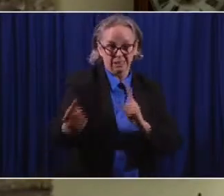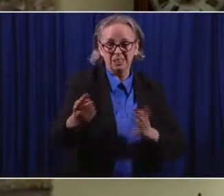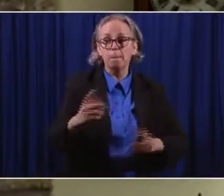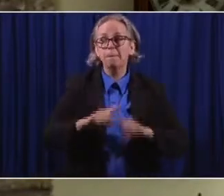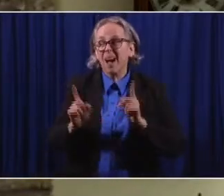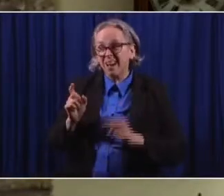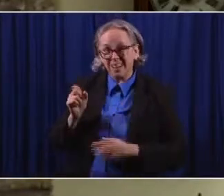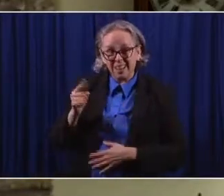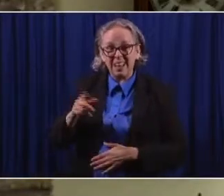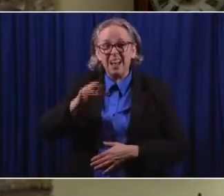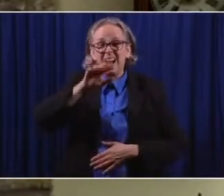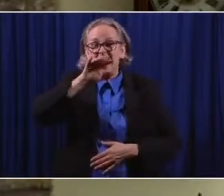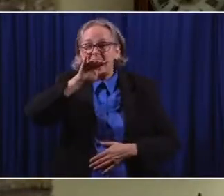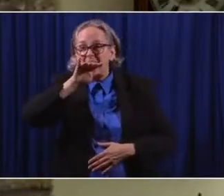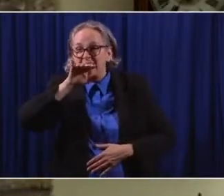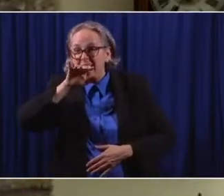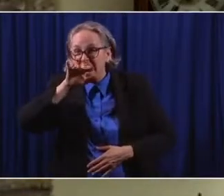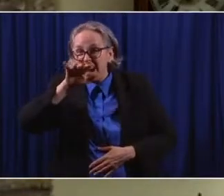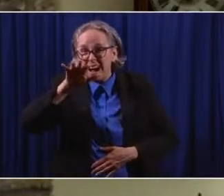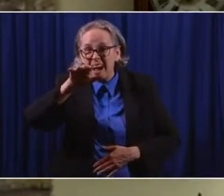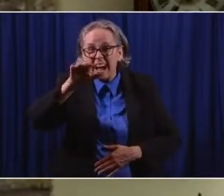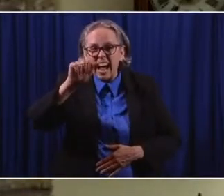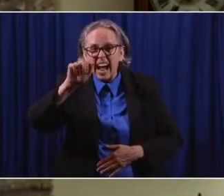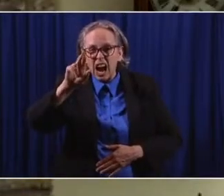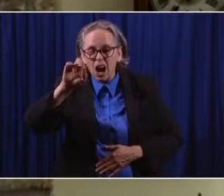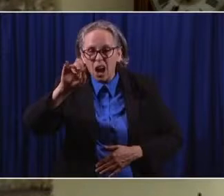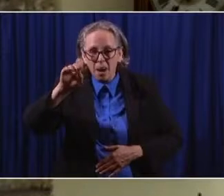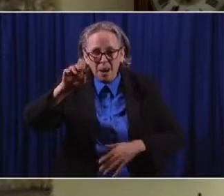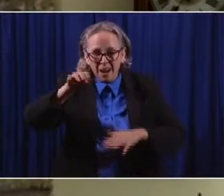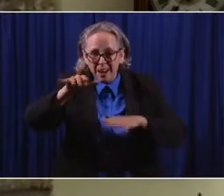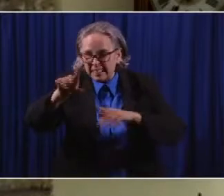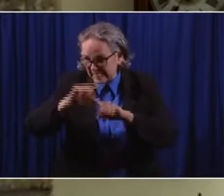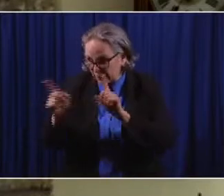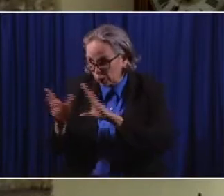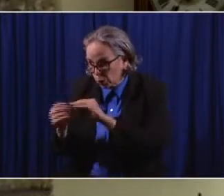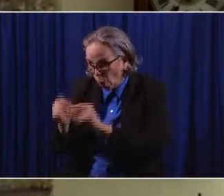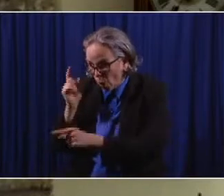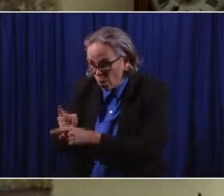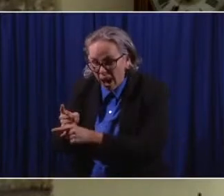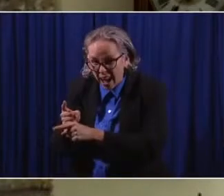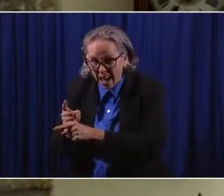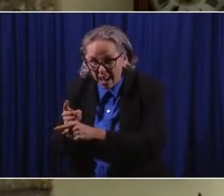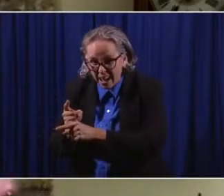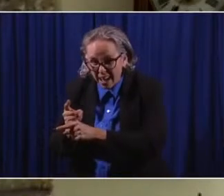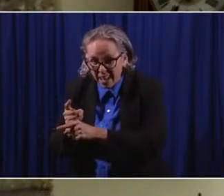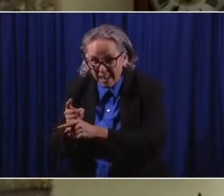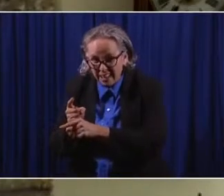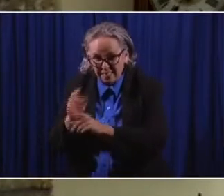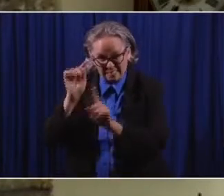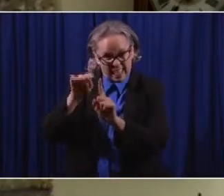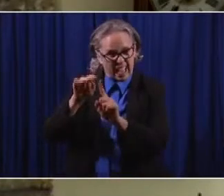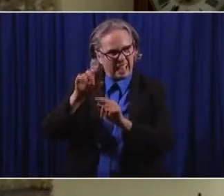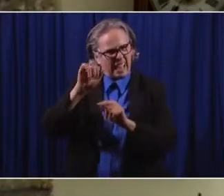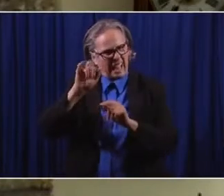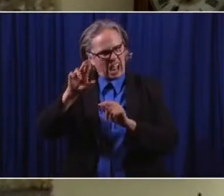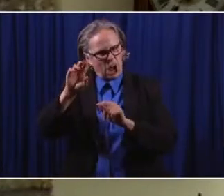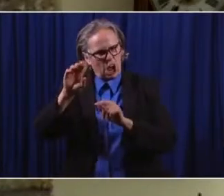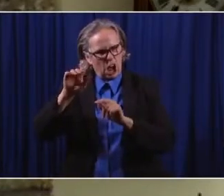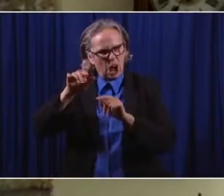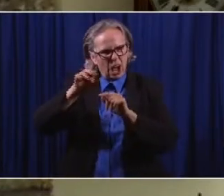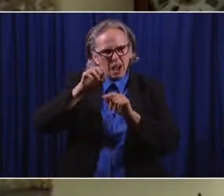particles, that's different. It would seem to be, would that be a matter of